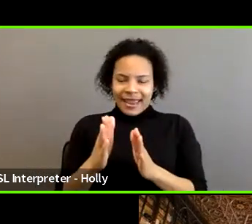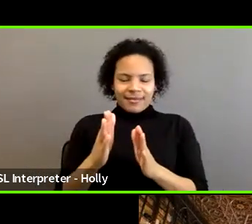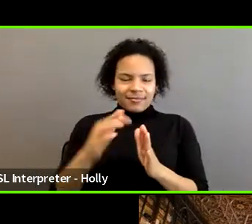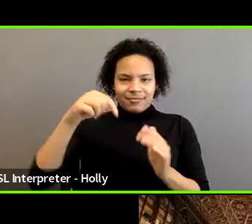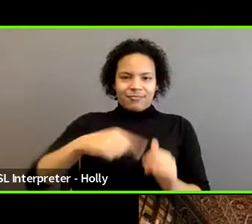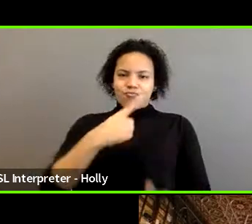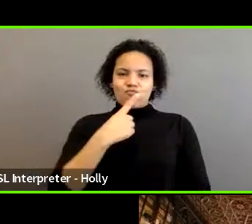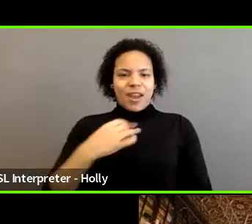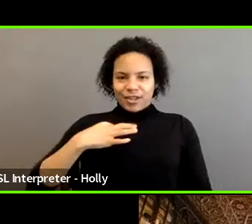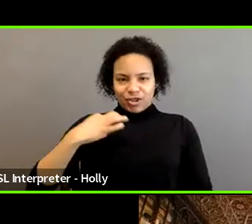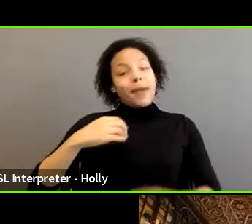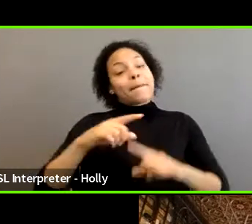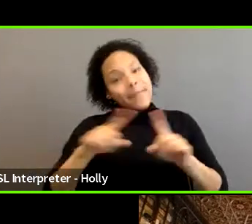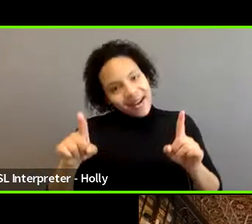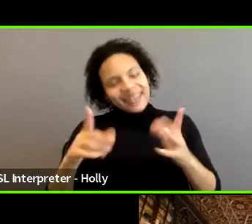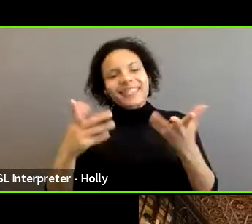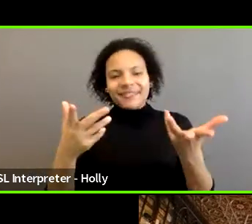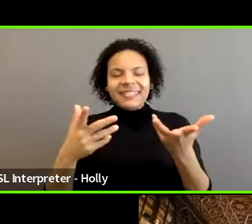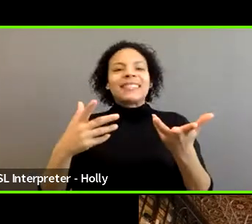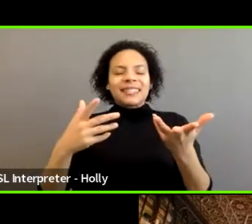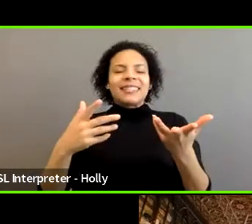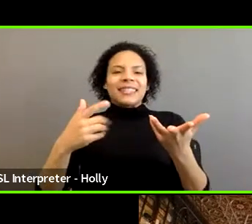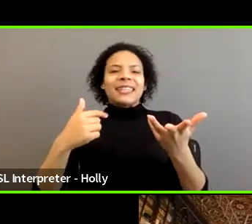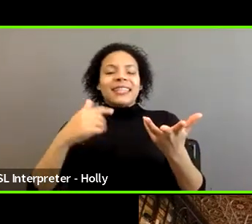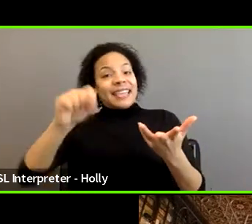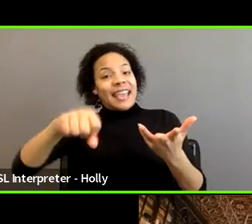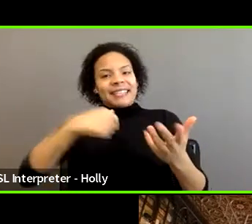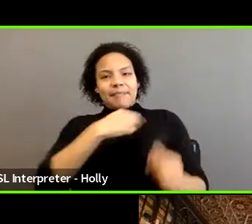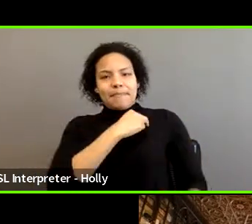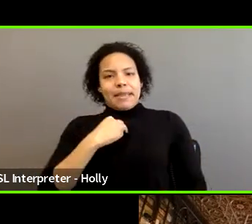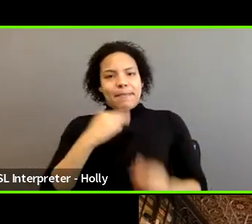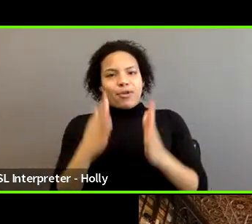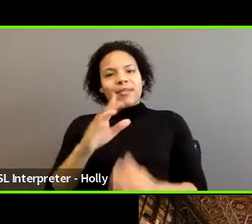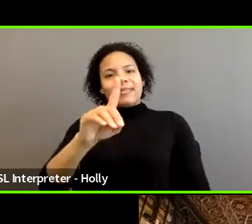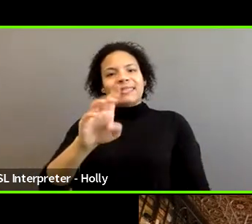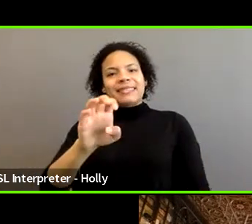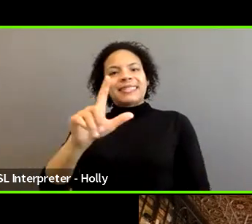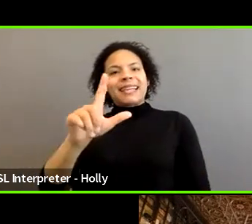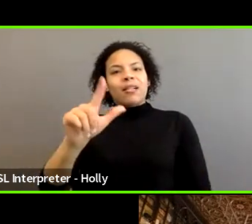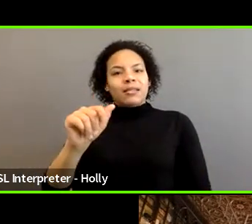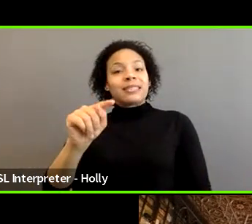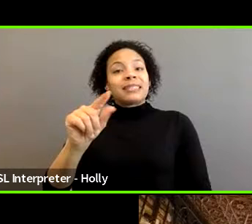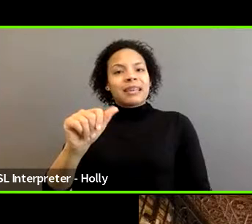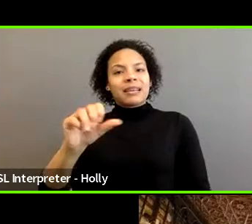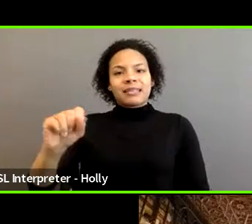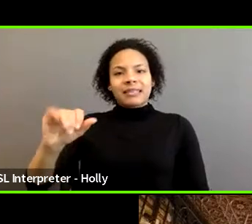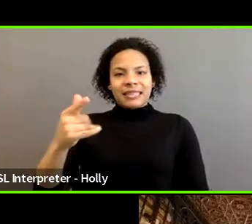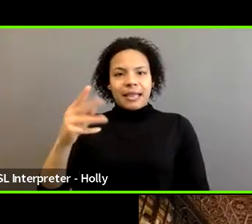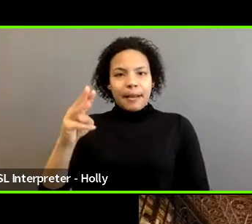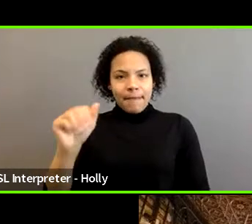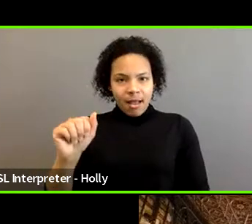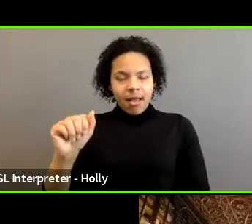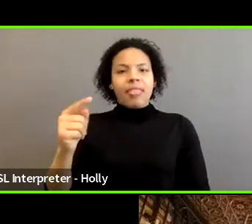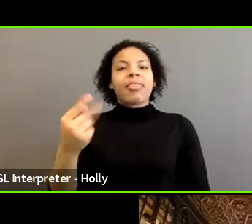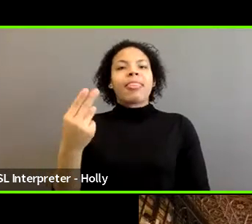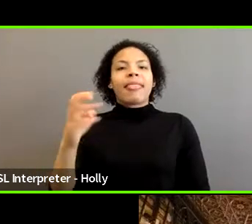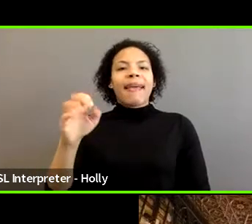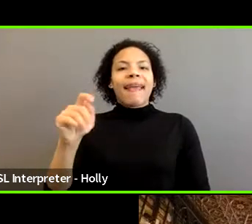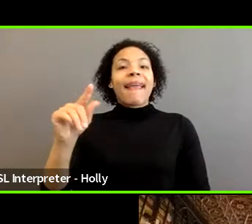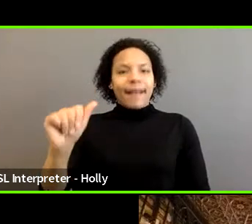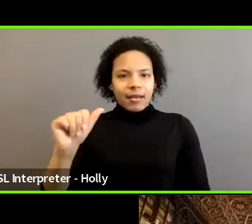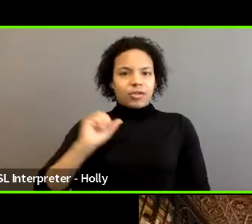to Dr. Shah for outlining the Divine Nine sororities. Now, granted, those, and I won't get